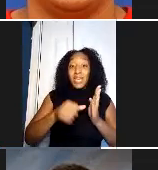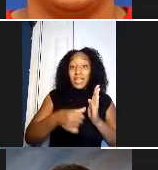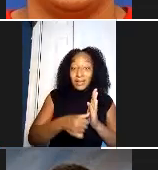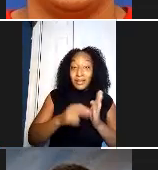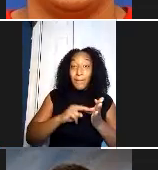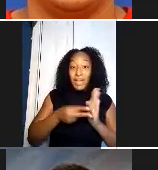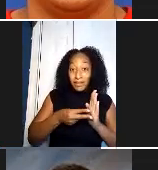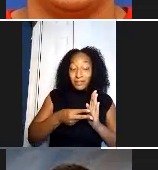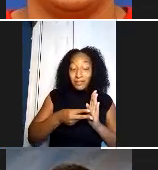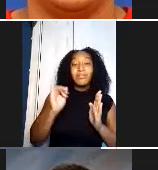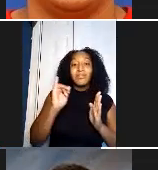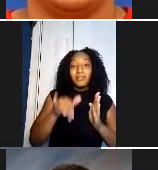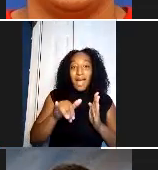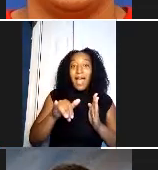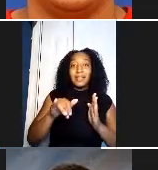okay?